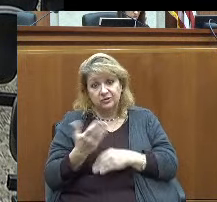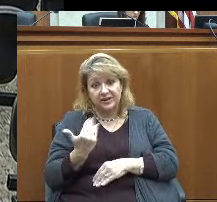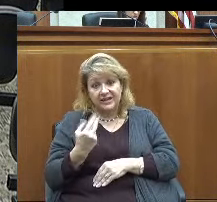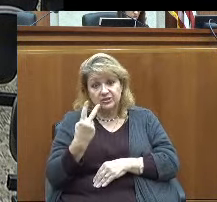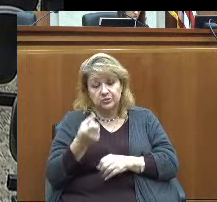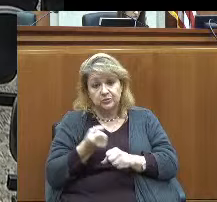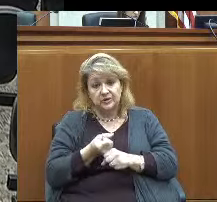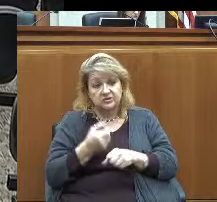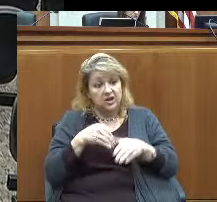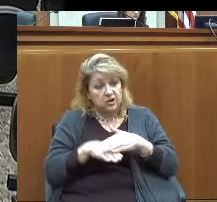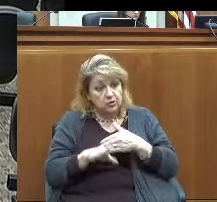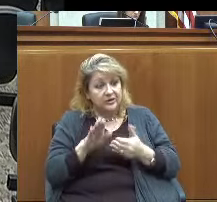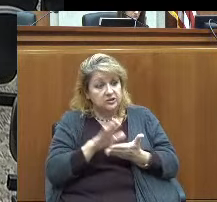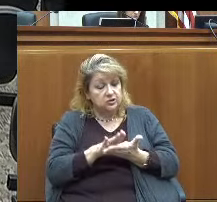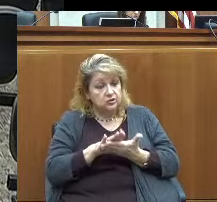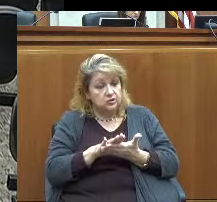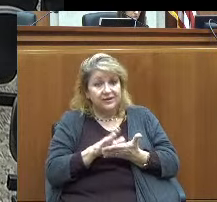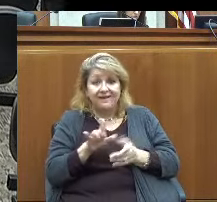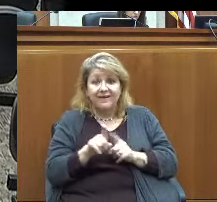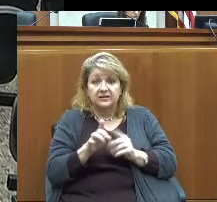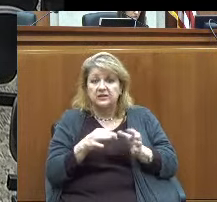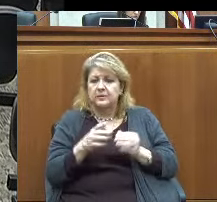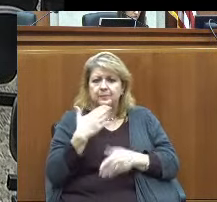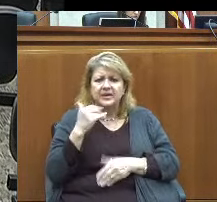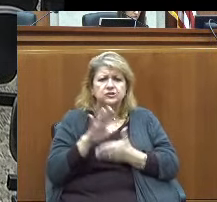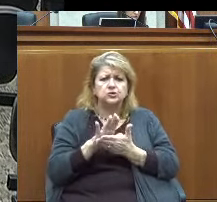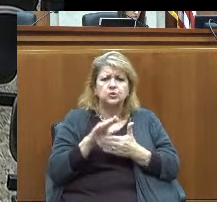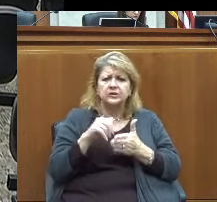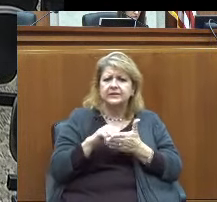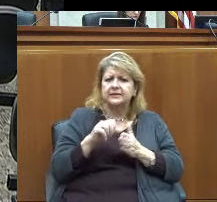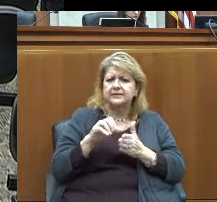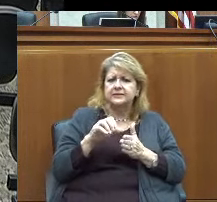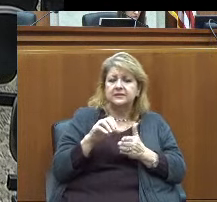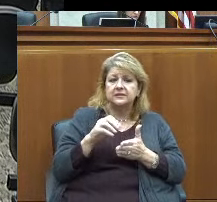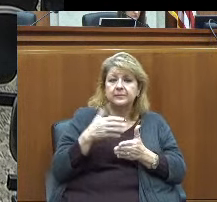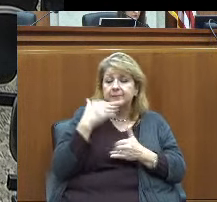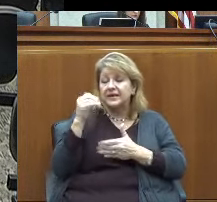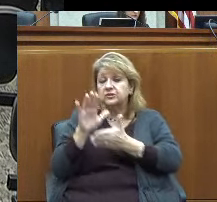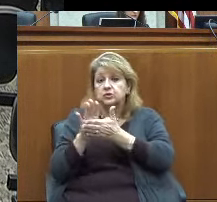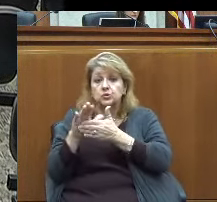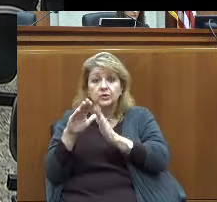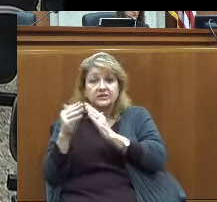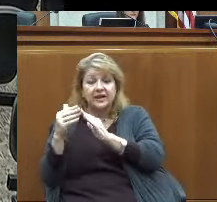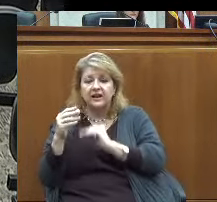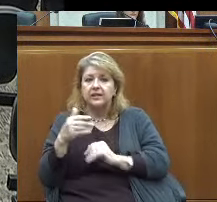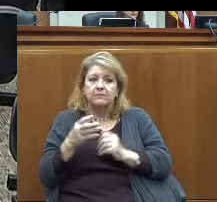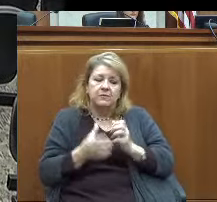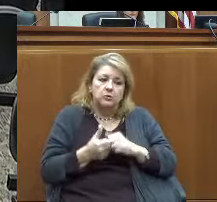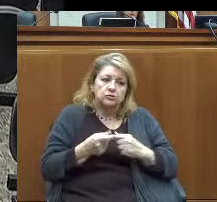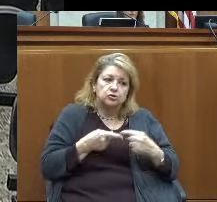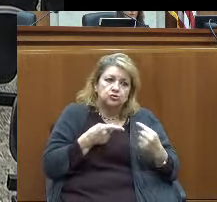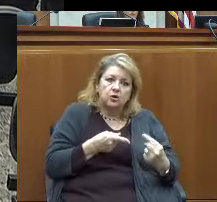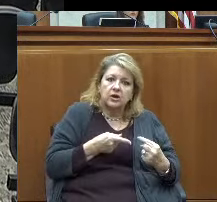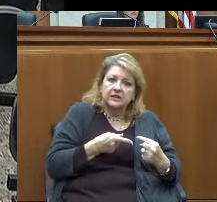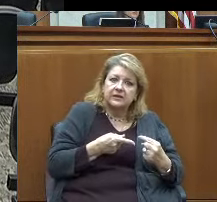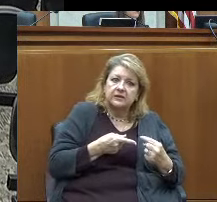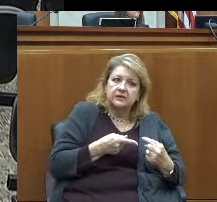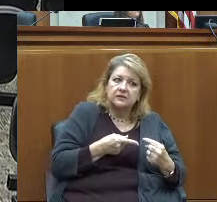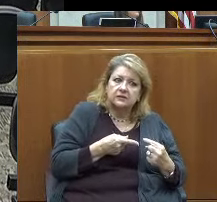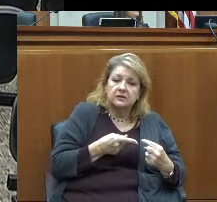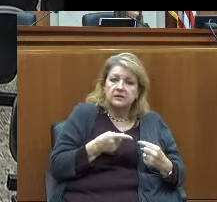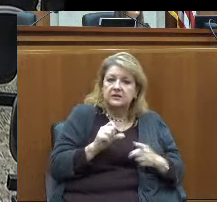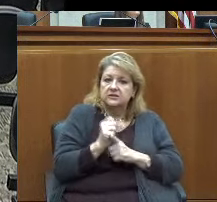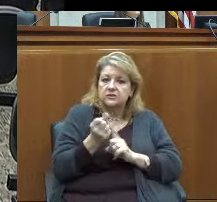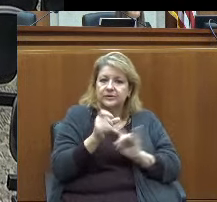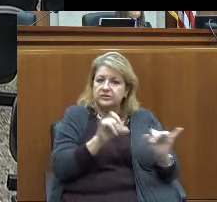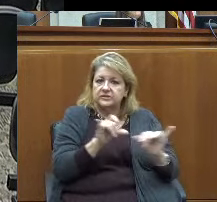and when I go into the school, the best school in town, the most struggling school in town. So to one extent or the other, the situation